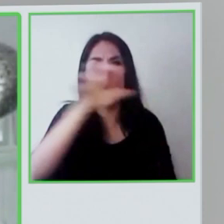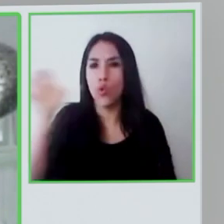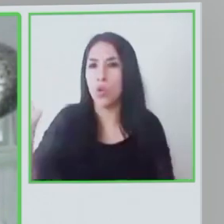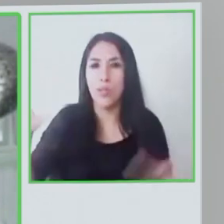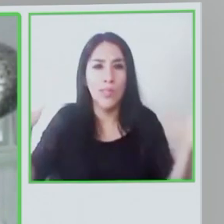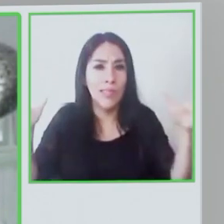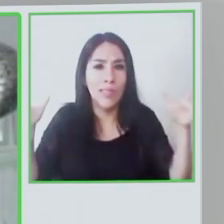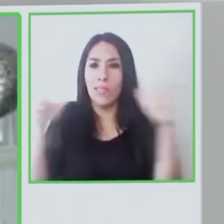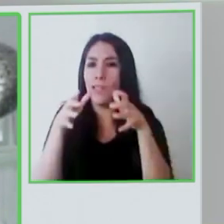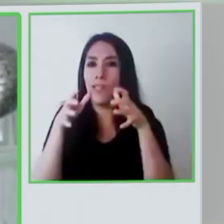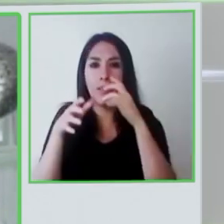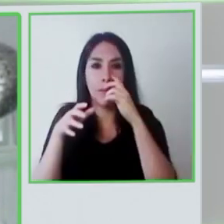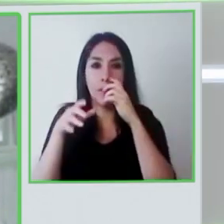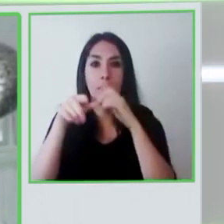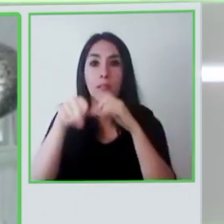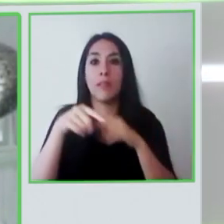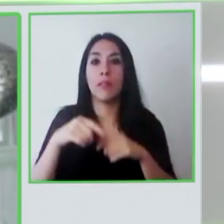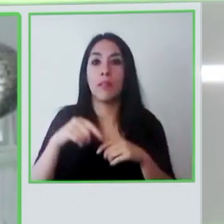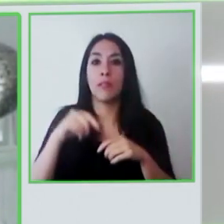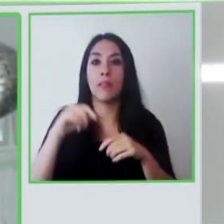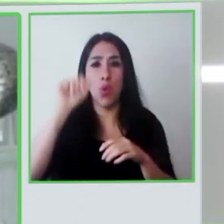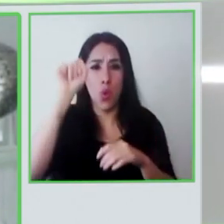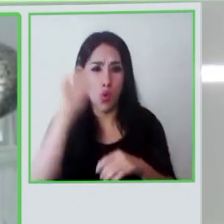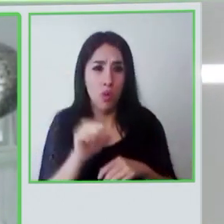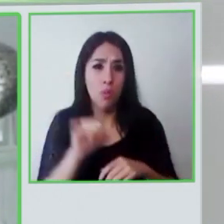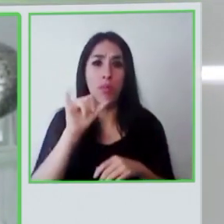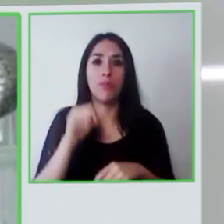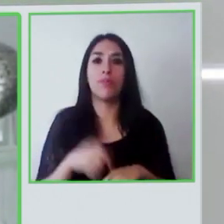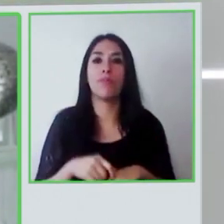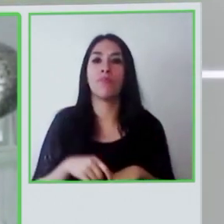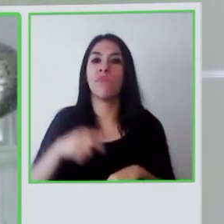world, including Latin America. What we want to do